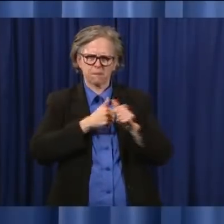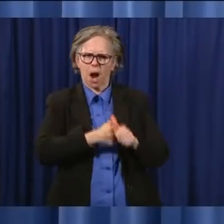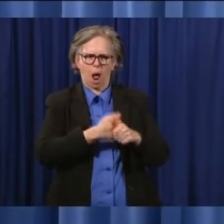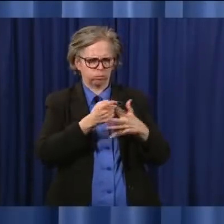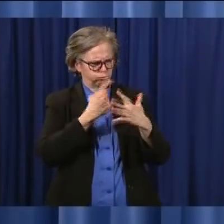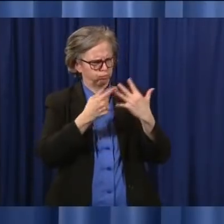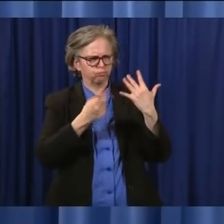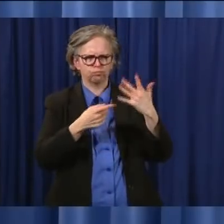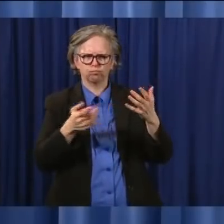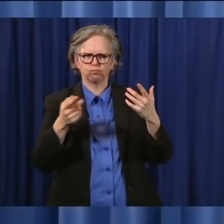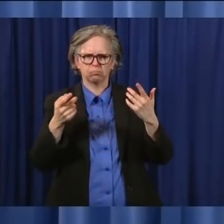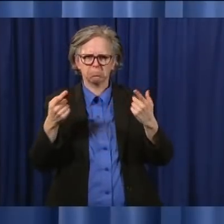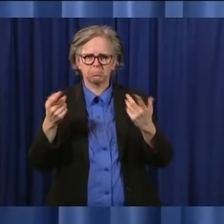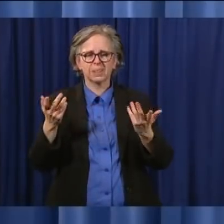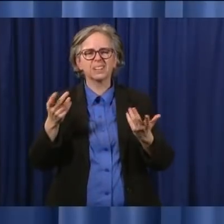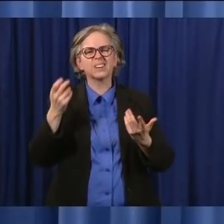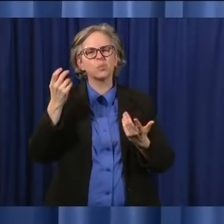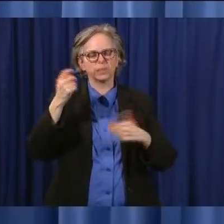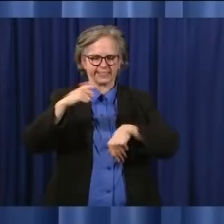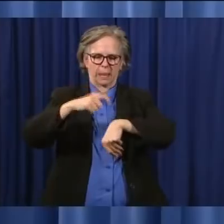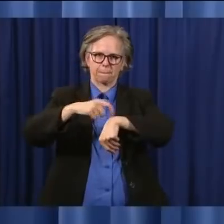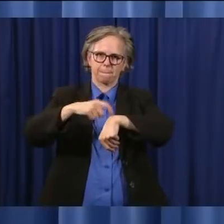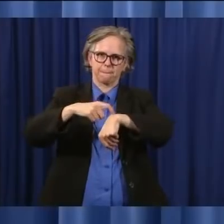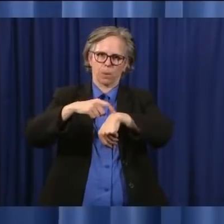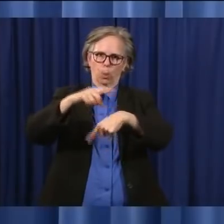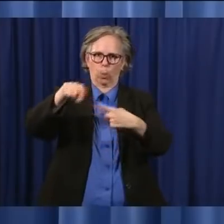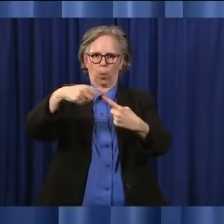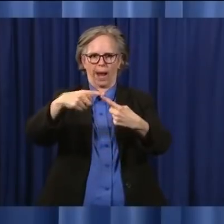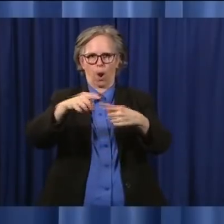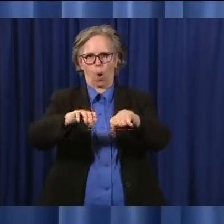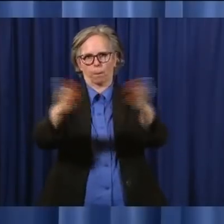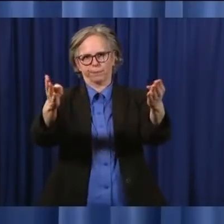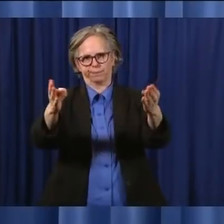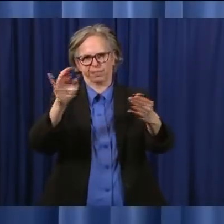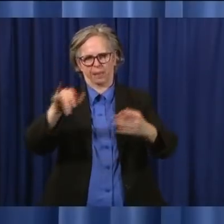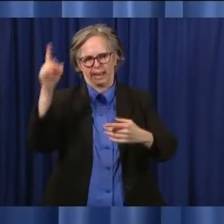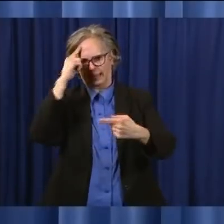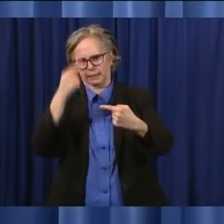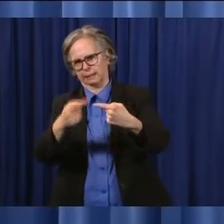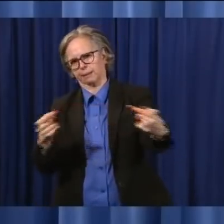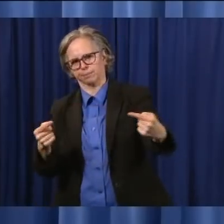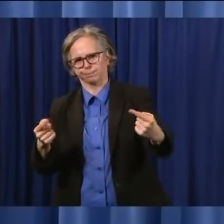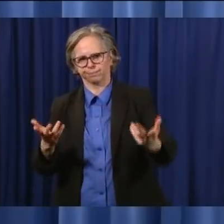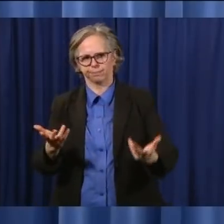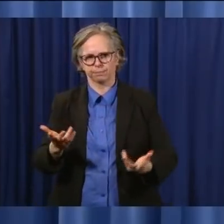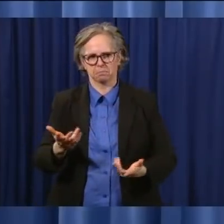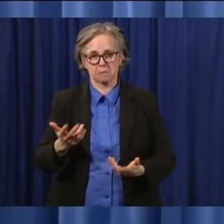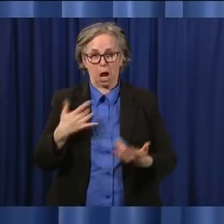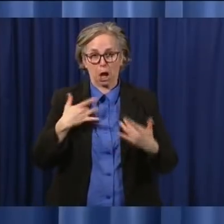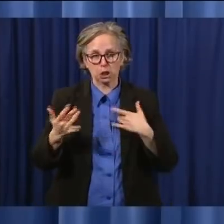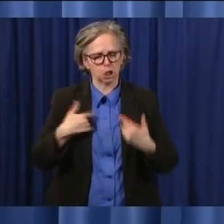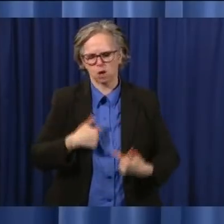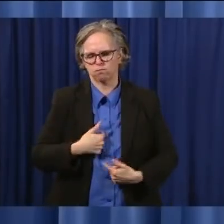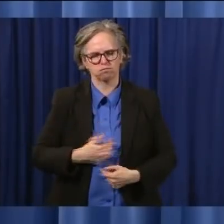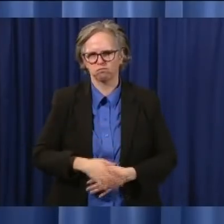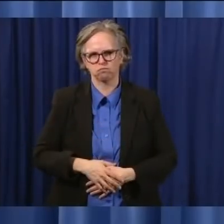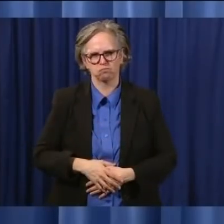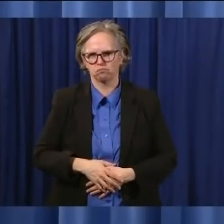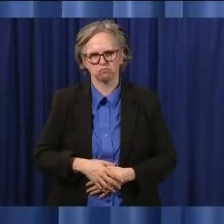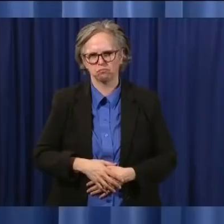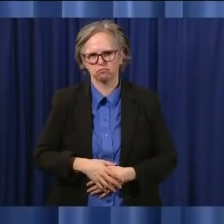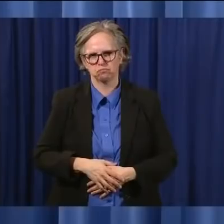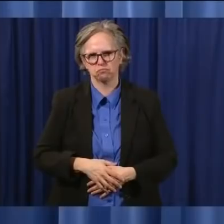Dispute about how many when we open, but so frankly we're not too concerned about that, and we'll go from